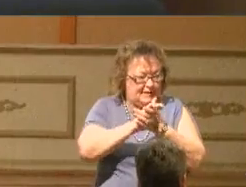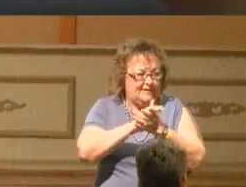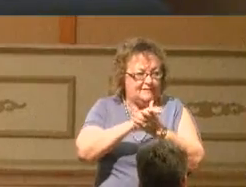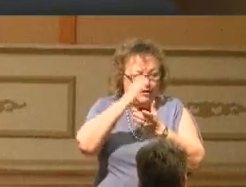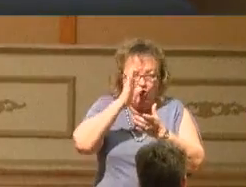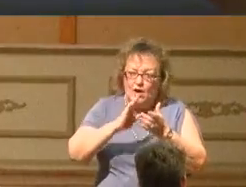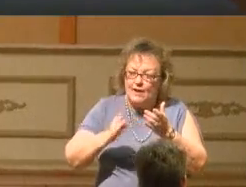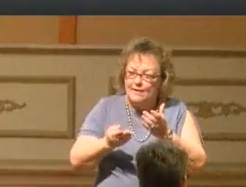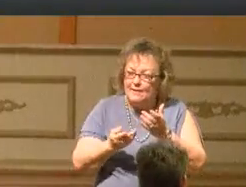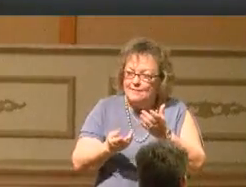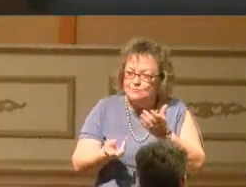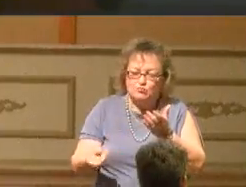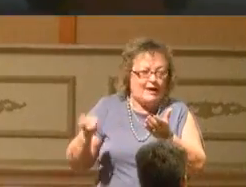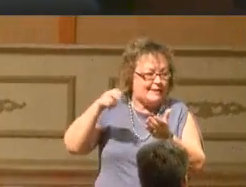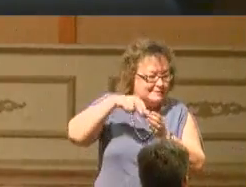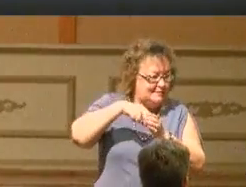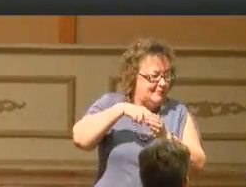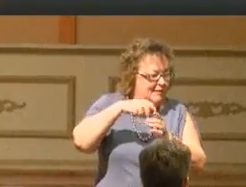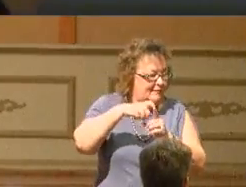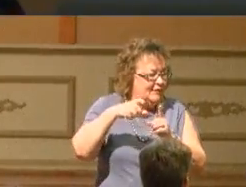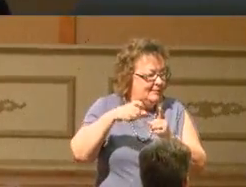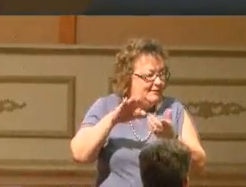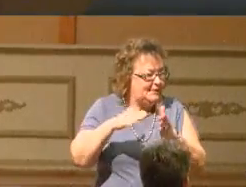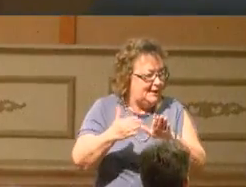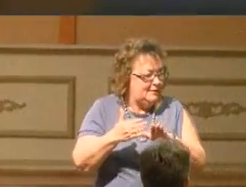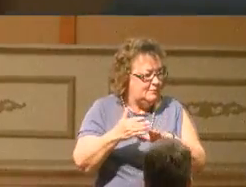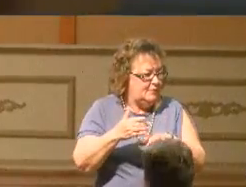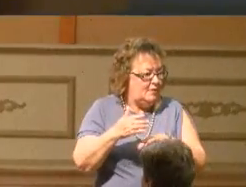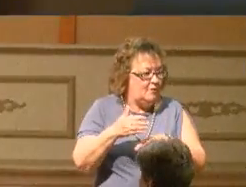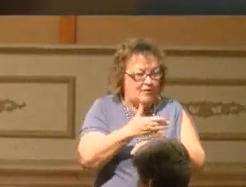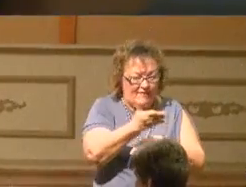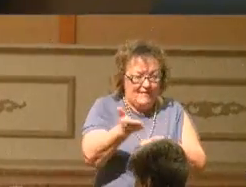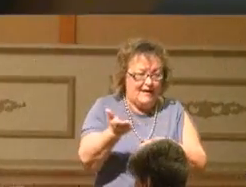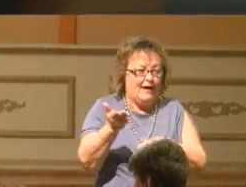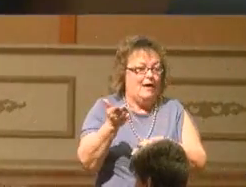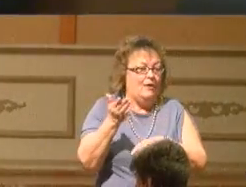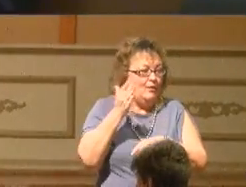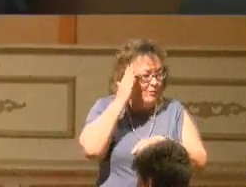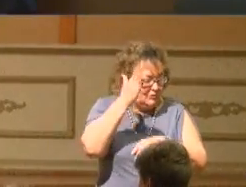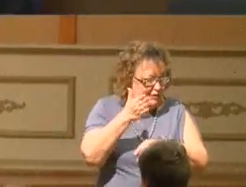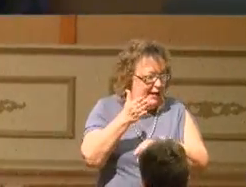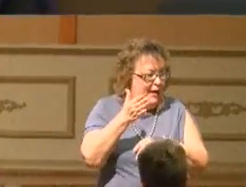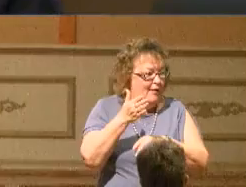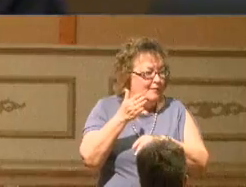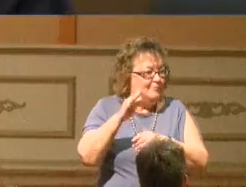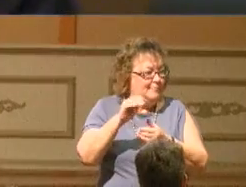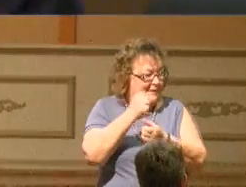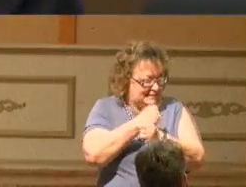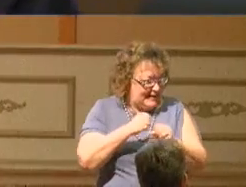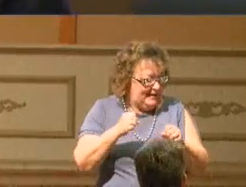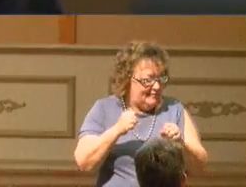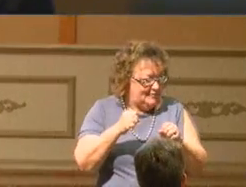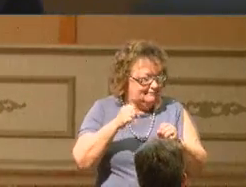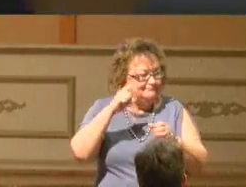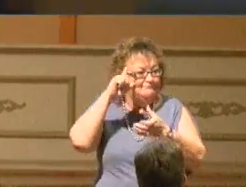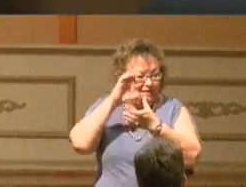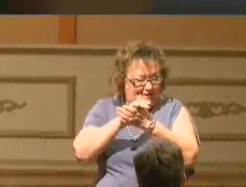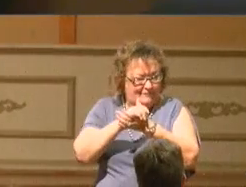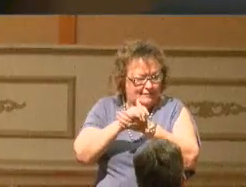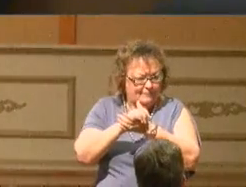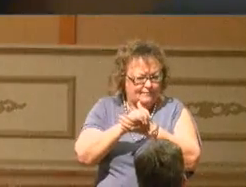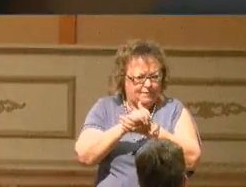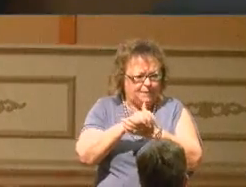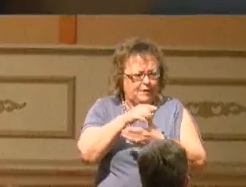thou shalt be, what's the word? Saved. Believe. Believe. What